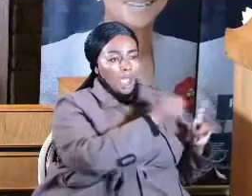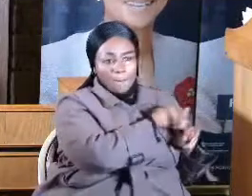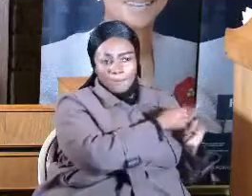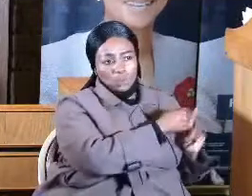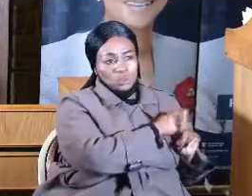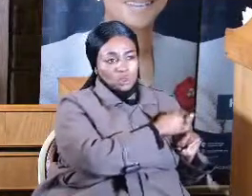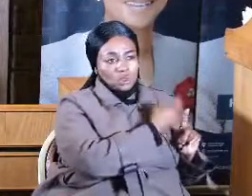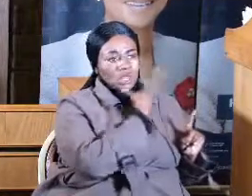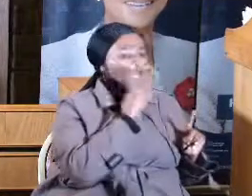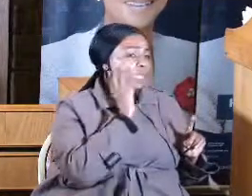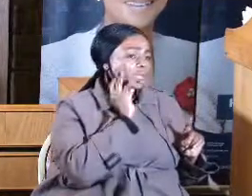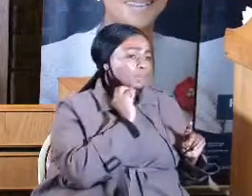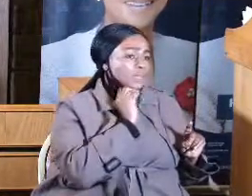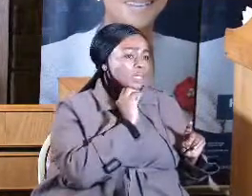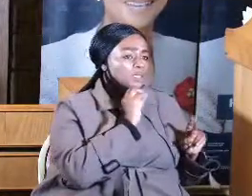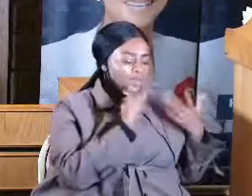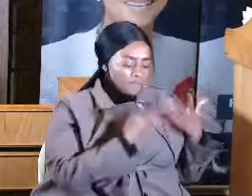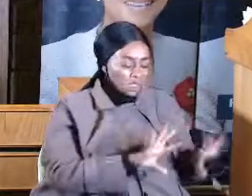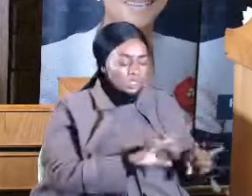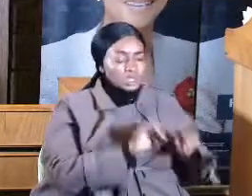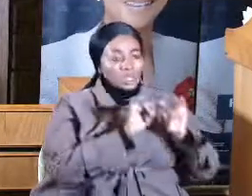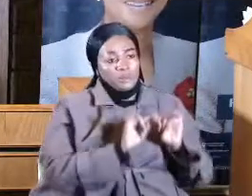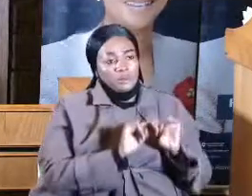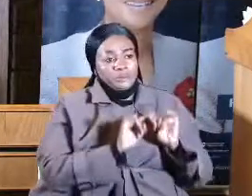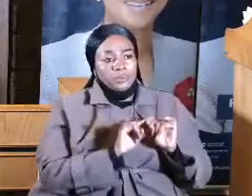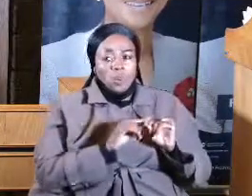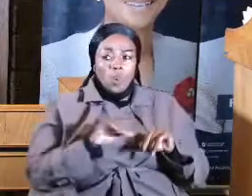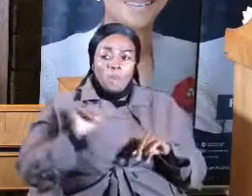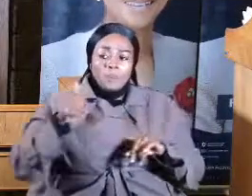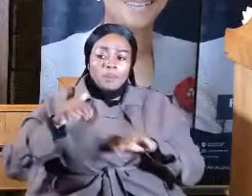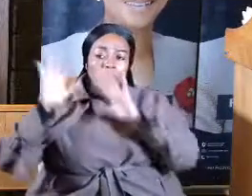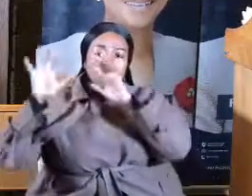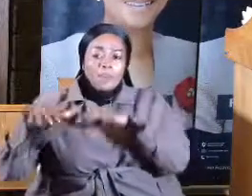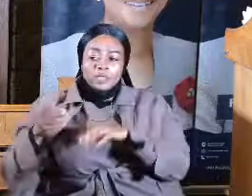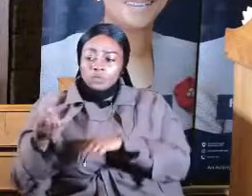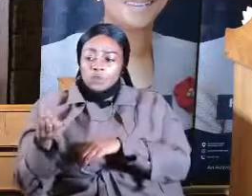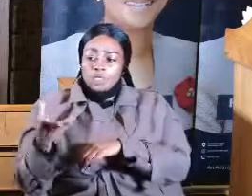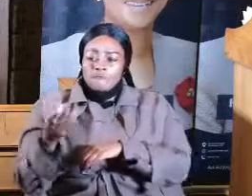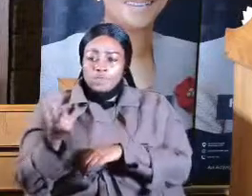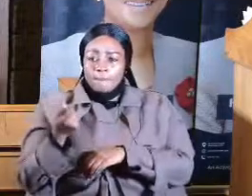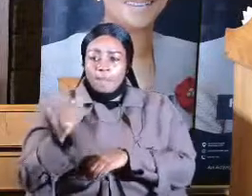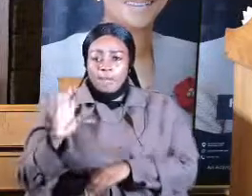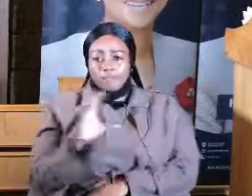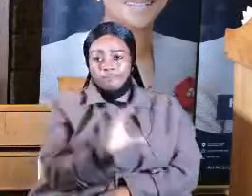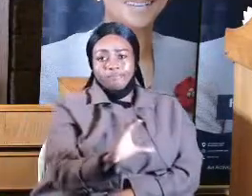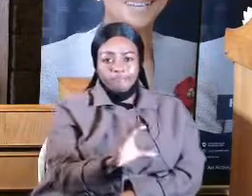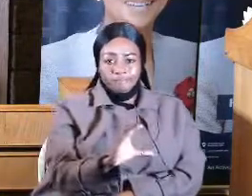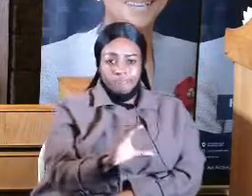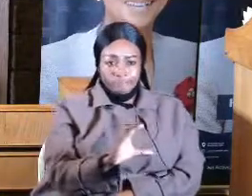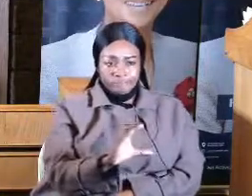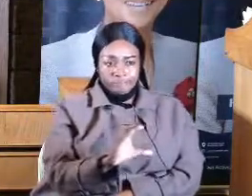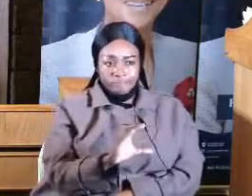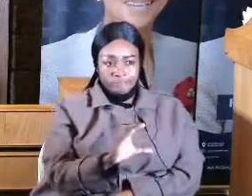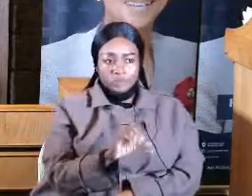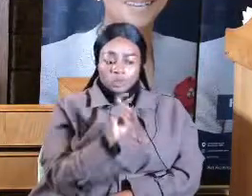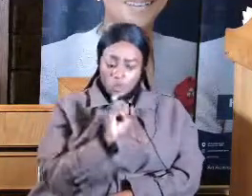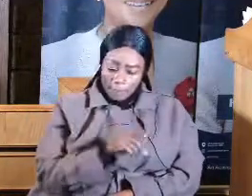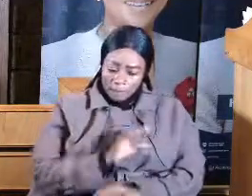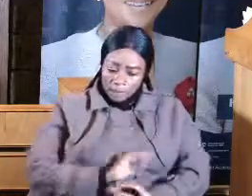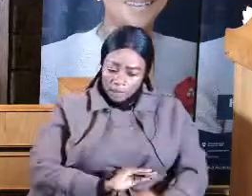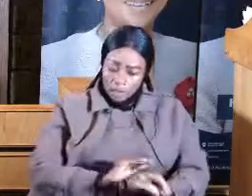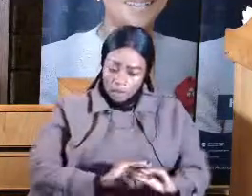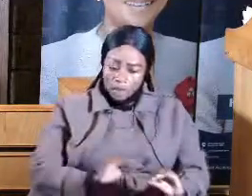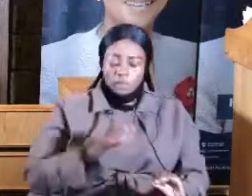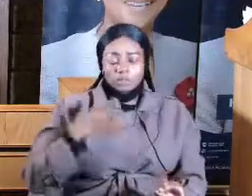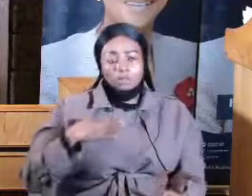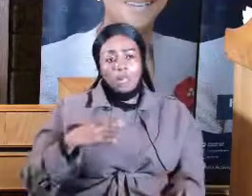depend on their boyfriends or blessers for a living. So let us educate our